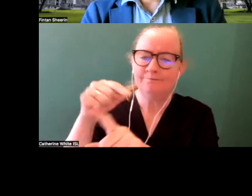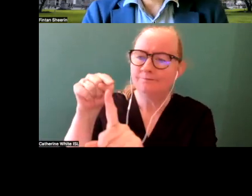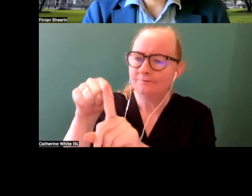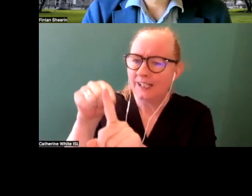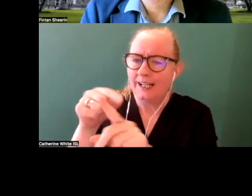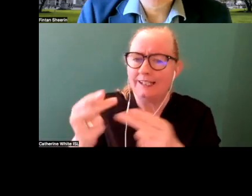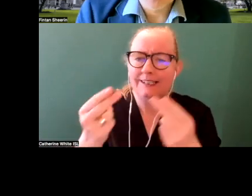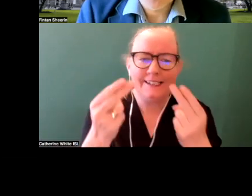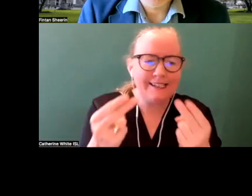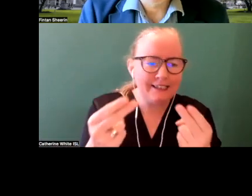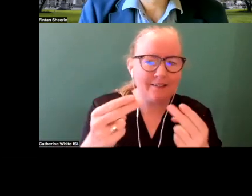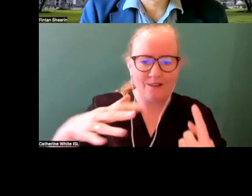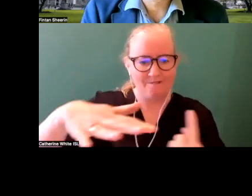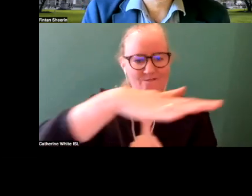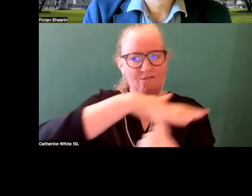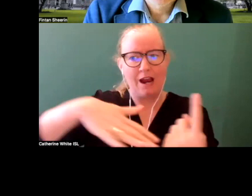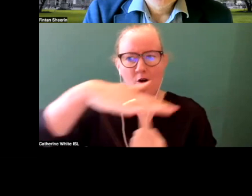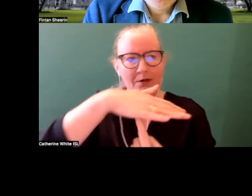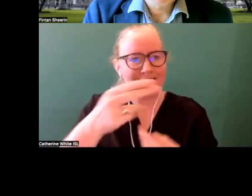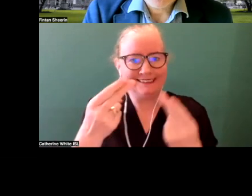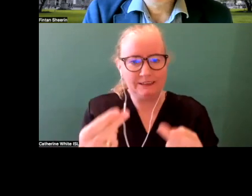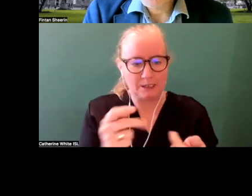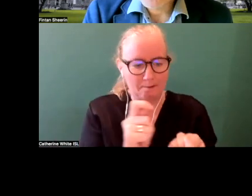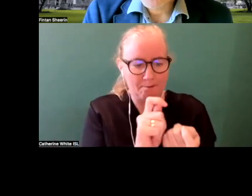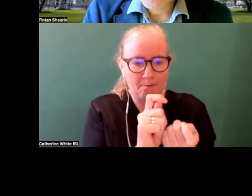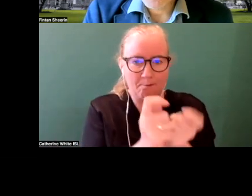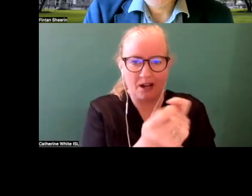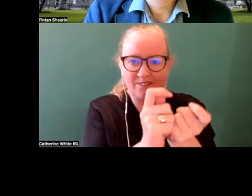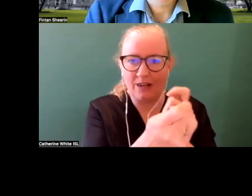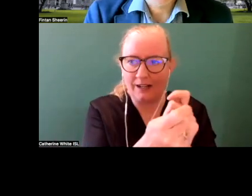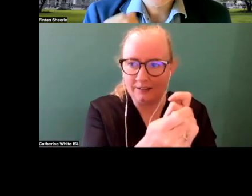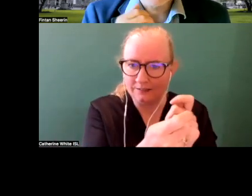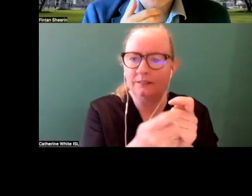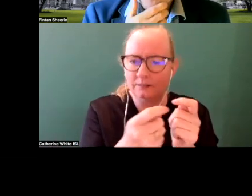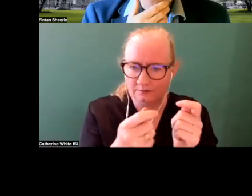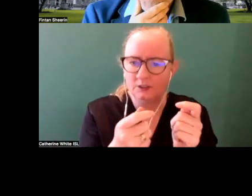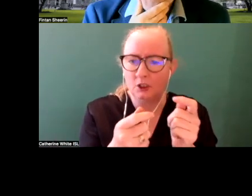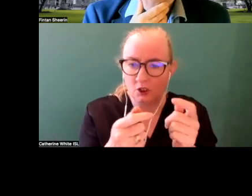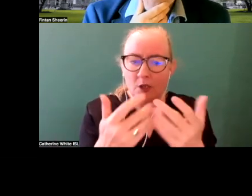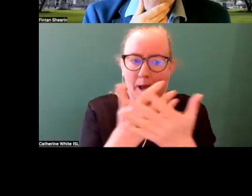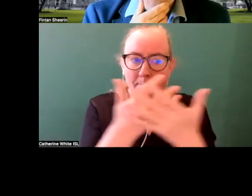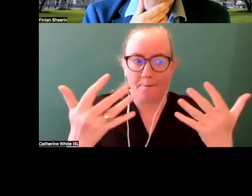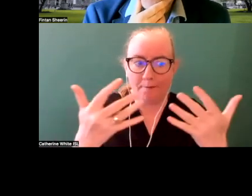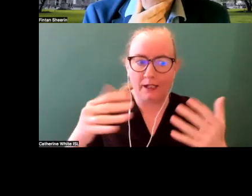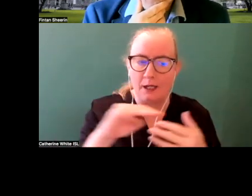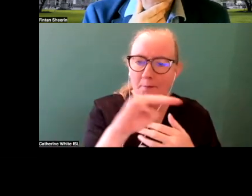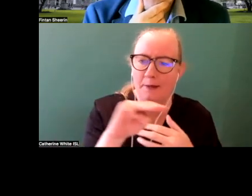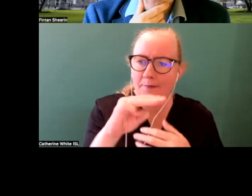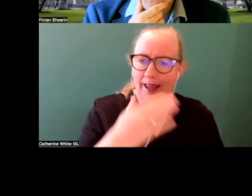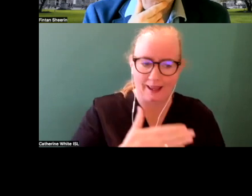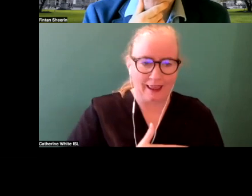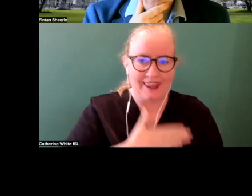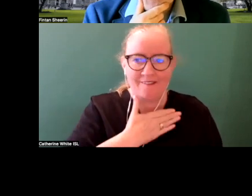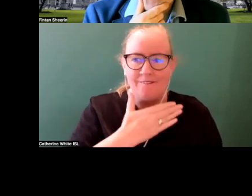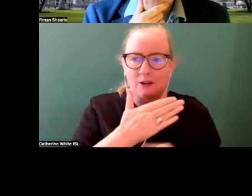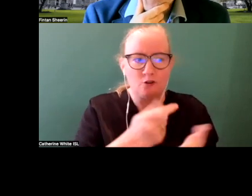need for the physical environment to be modifiable. And many, again, as we see, many people are living in